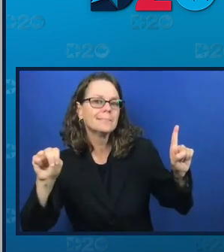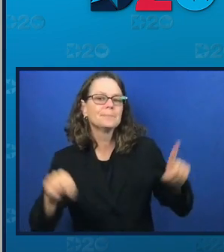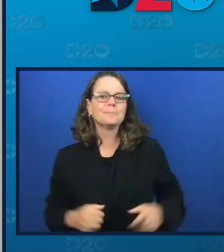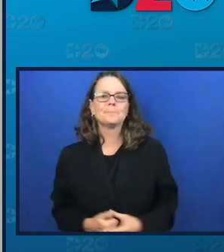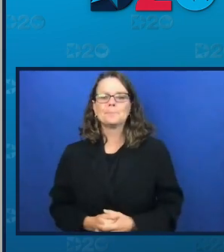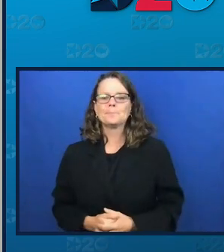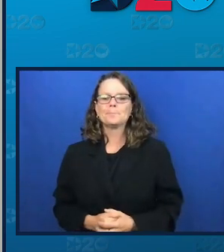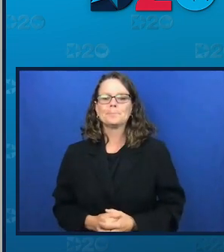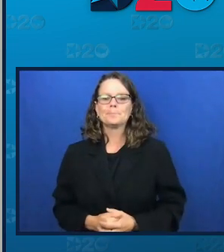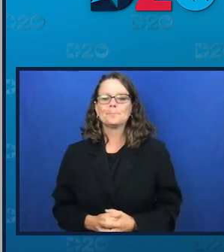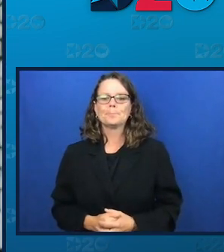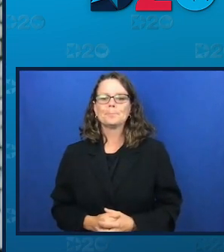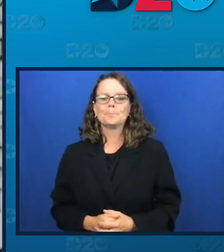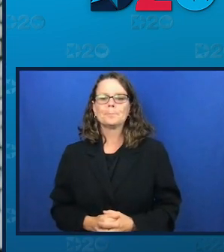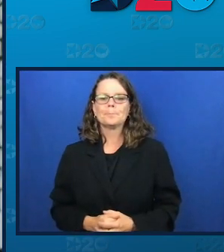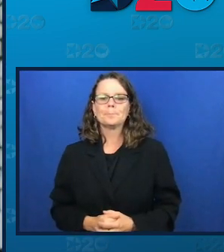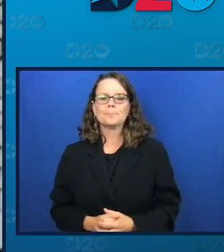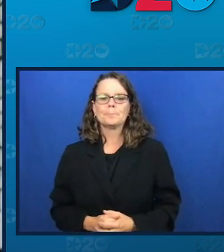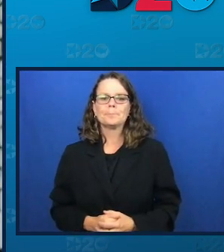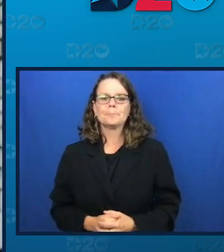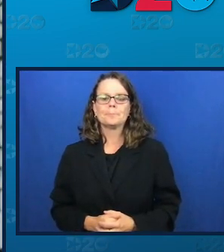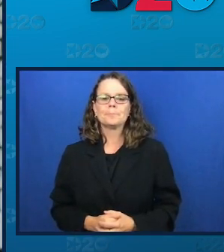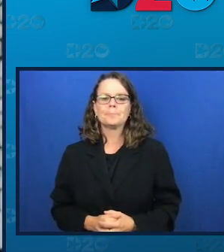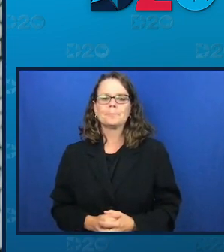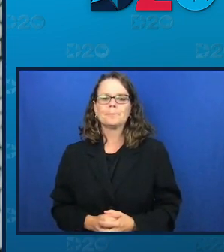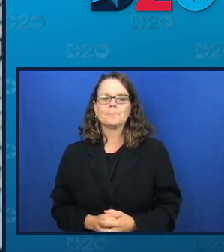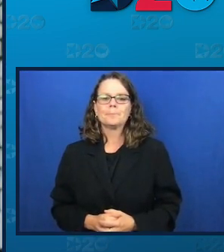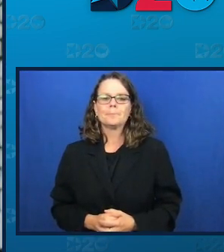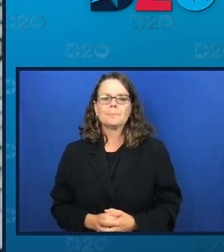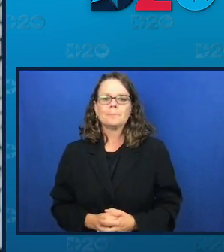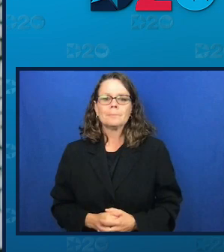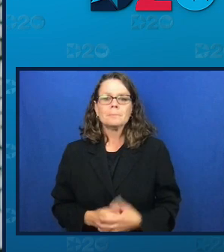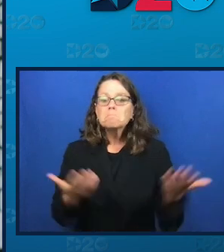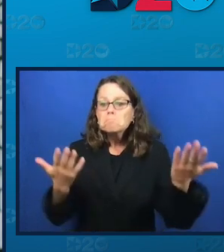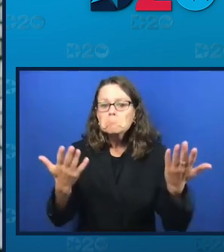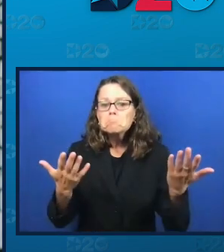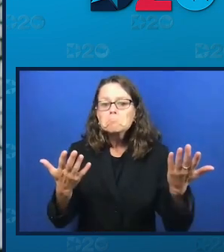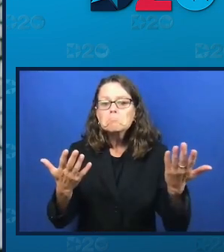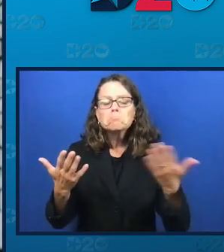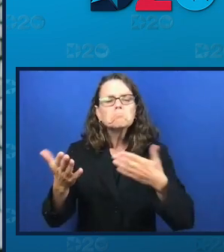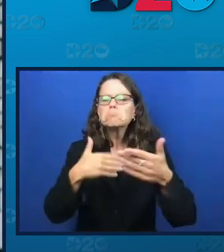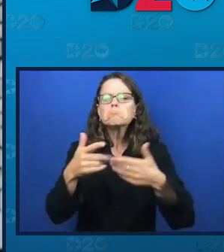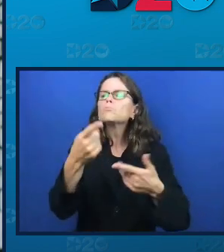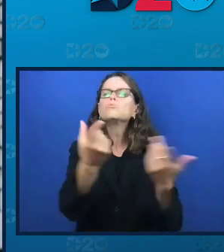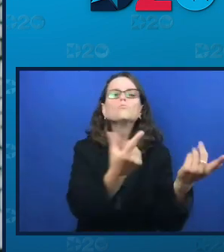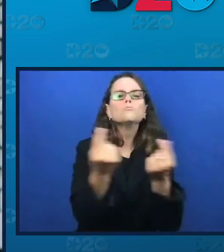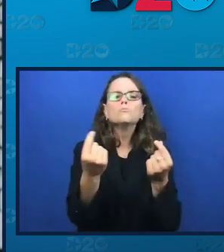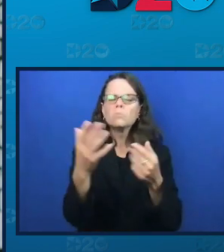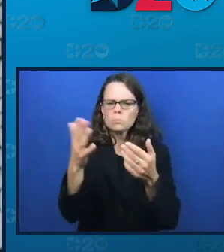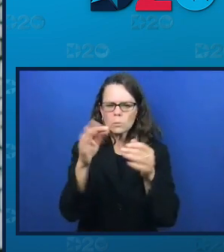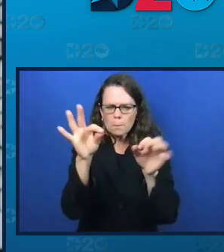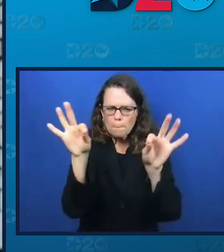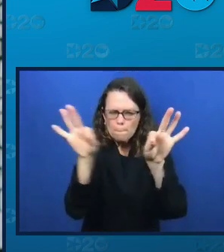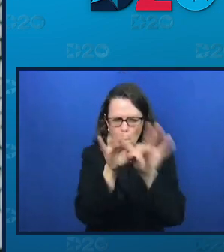Whatever you do, please vote. Every vote counts. Just remember that.